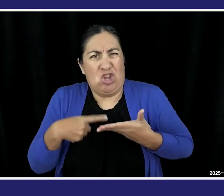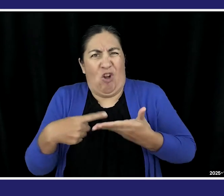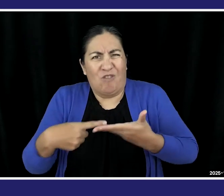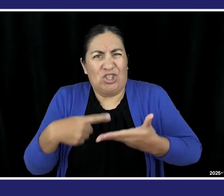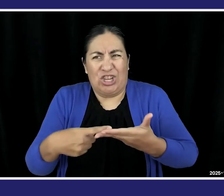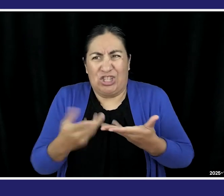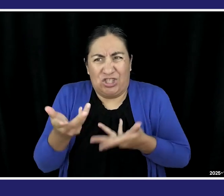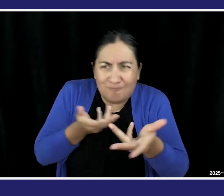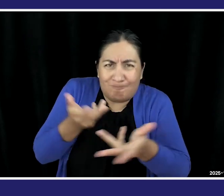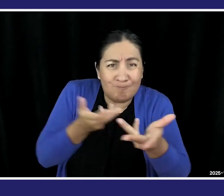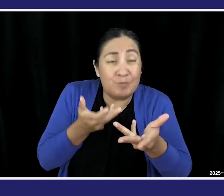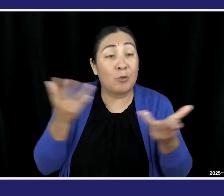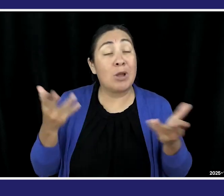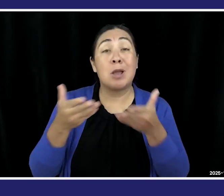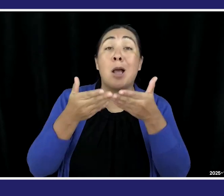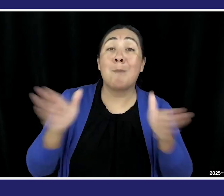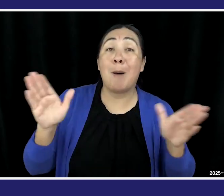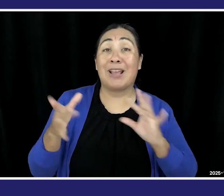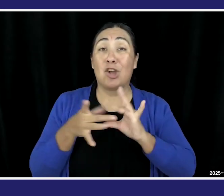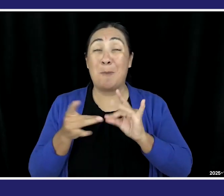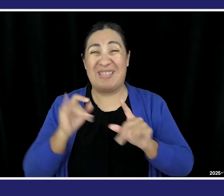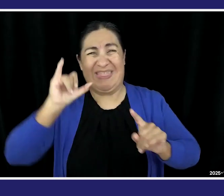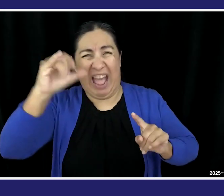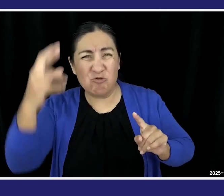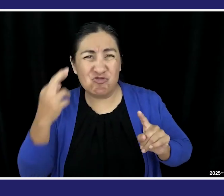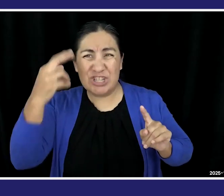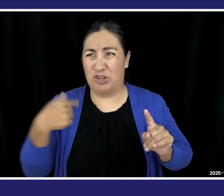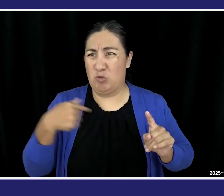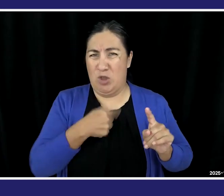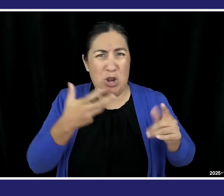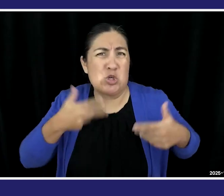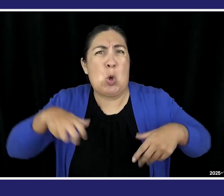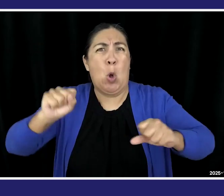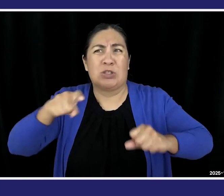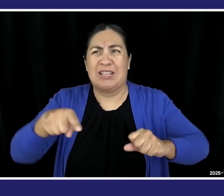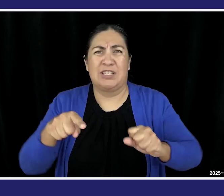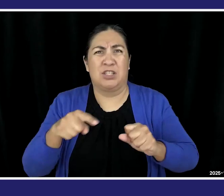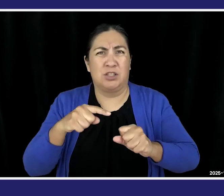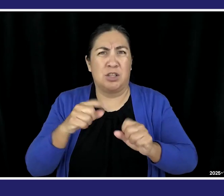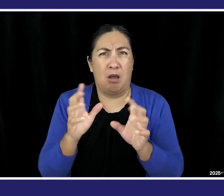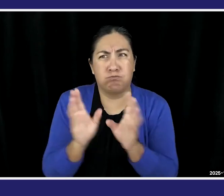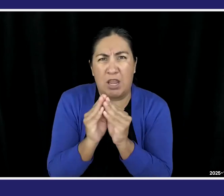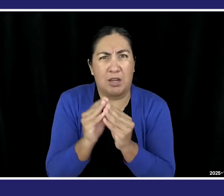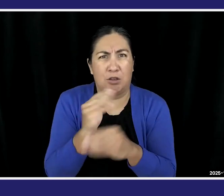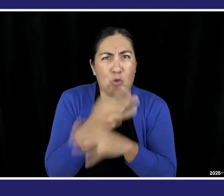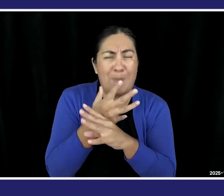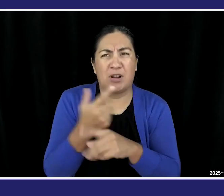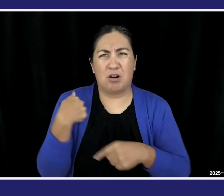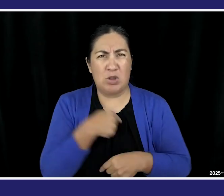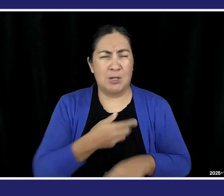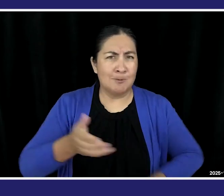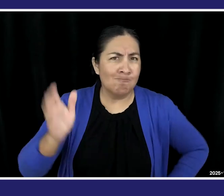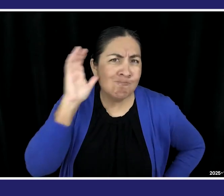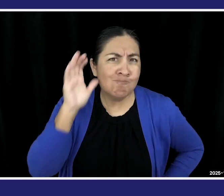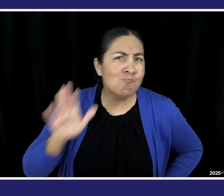public comment. That is why we wanted to host these webinars, is to get your feedback on all of, not